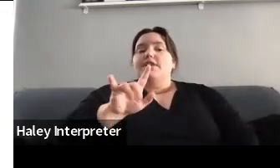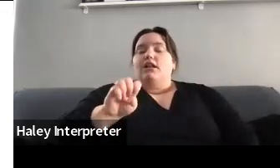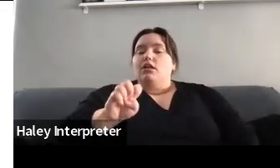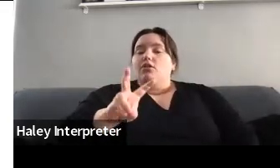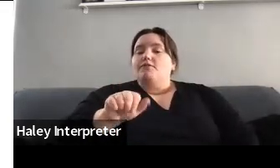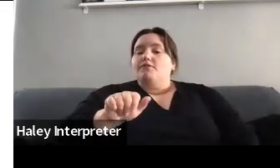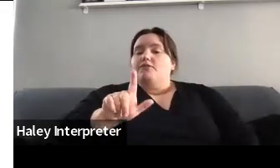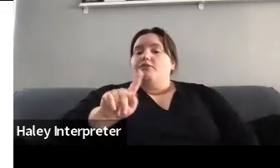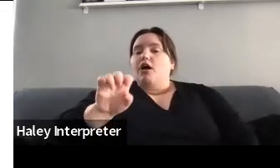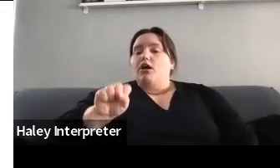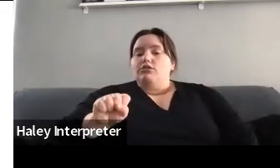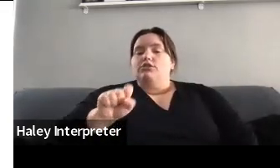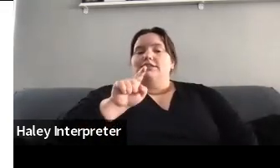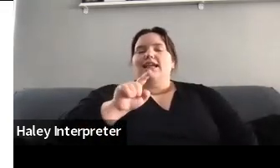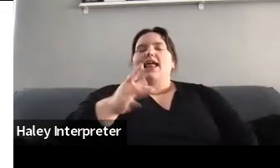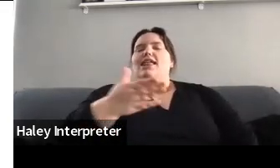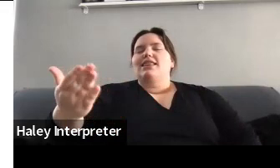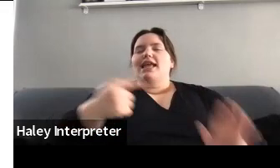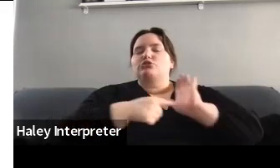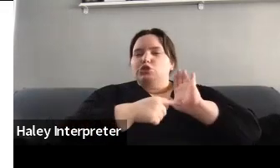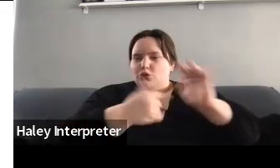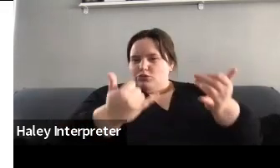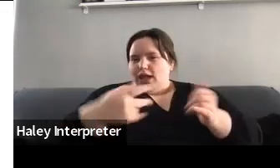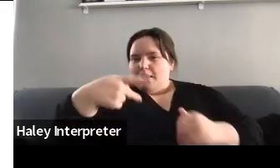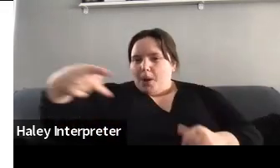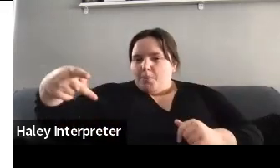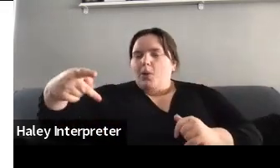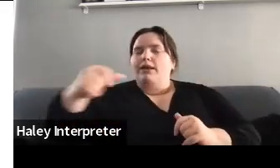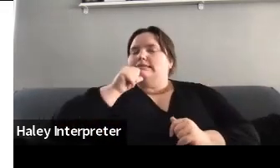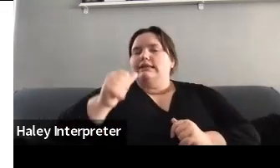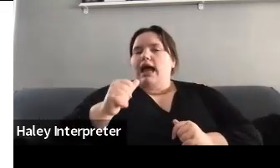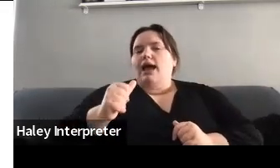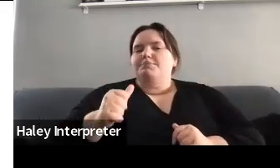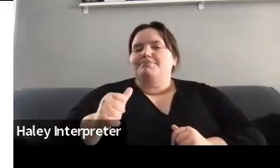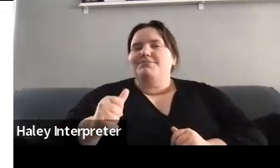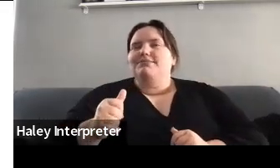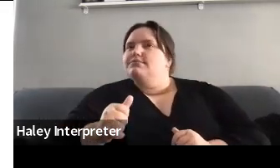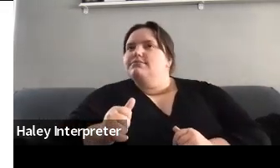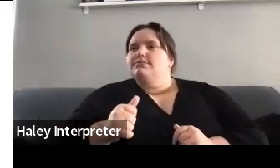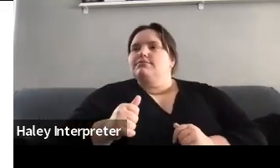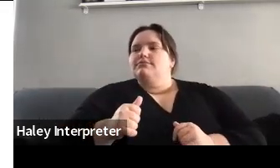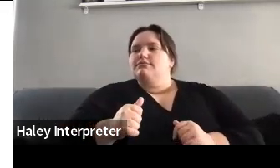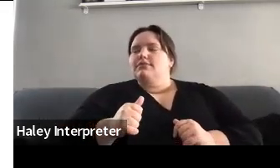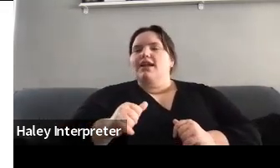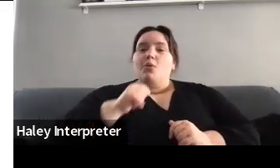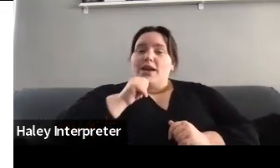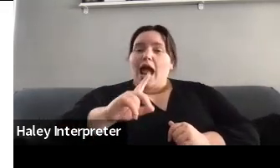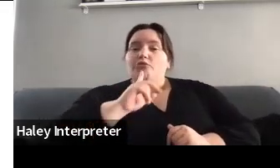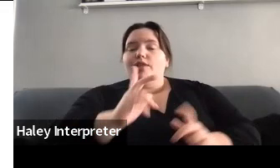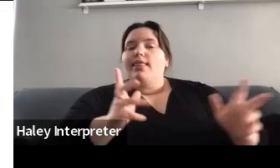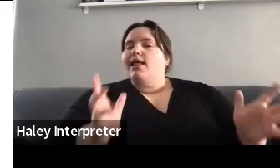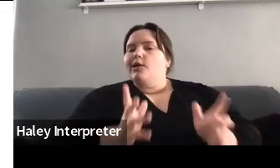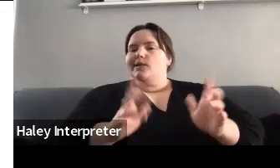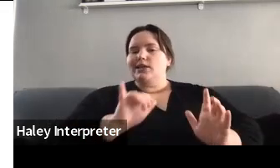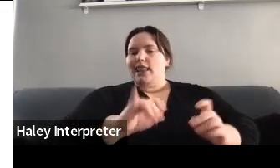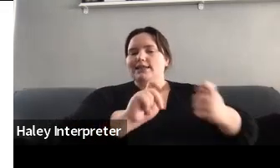today in our PowerPoint we're not necessarily promoting a product. We're